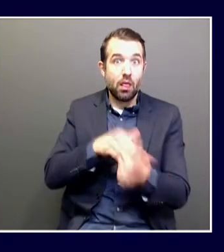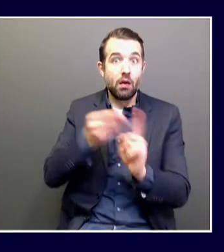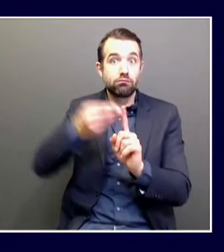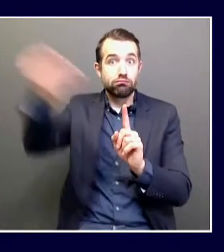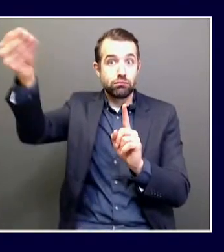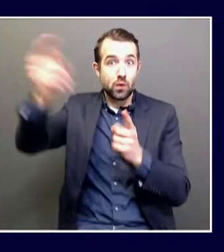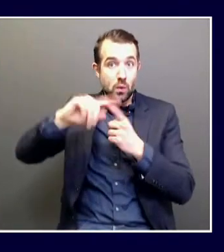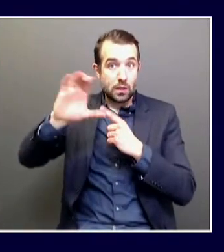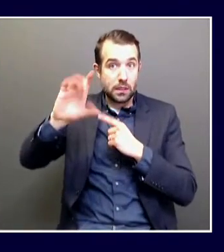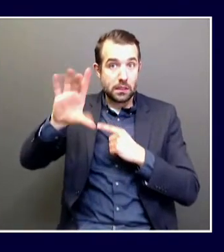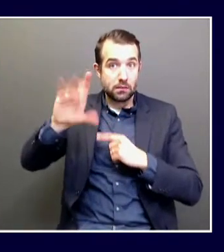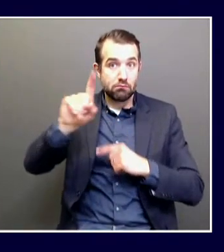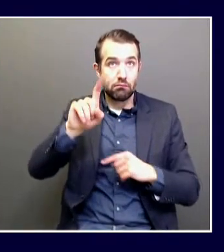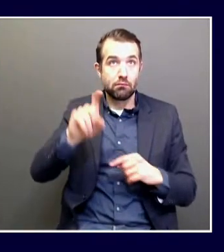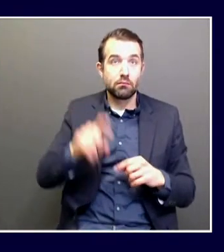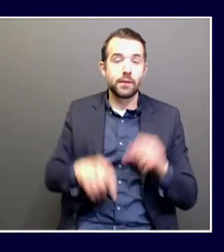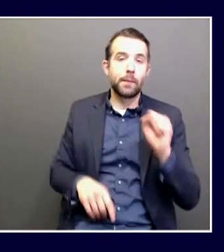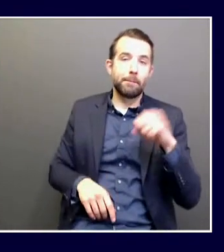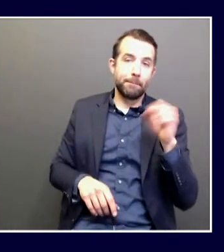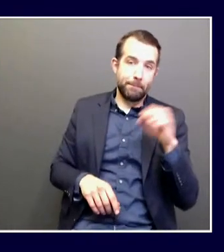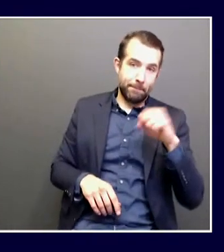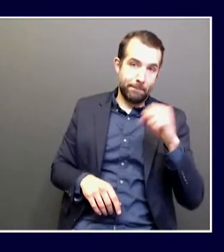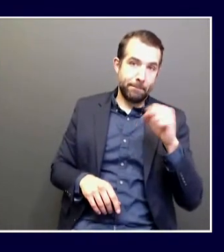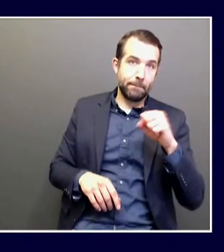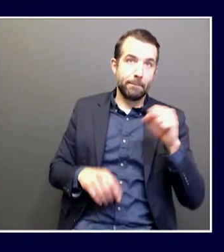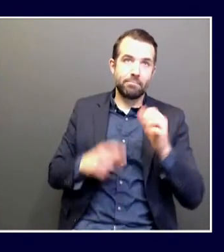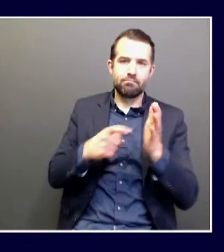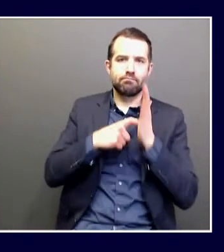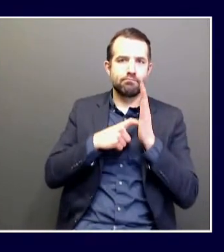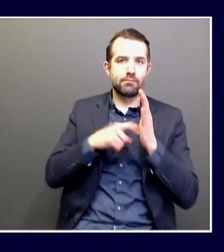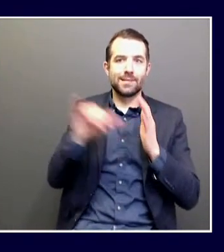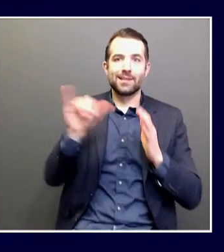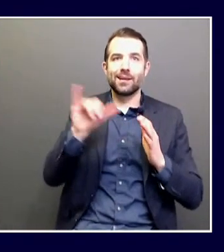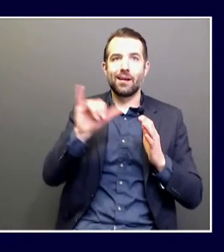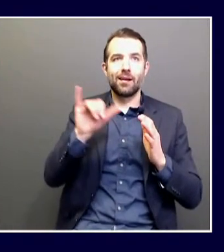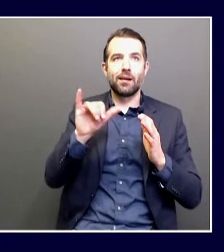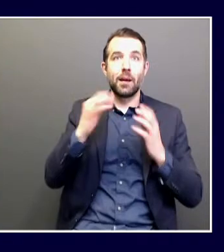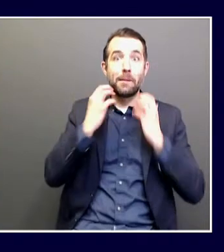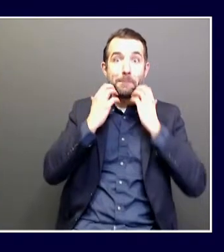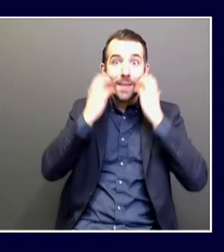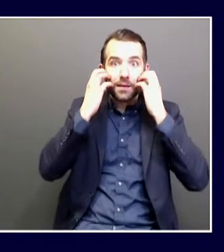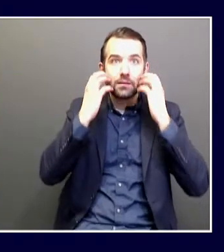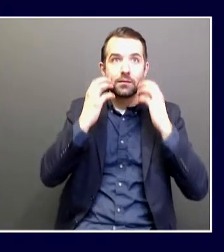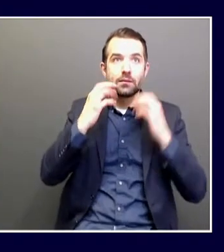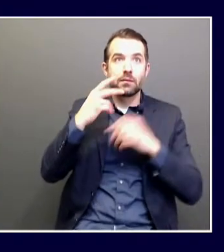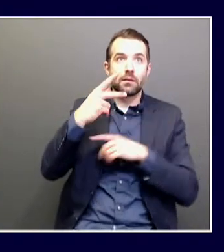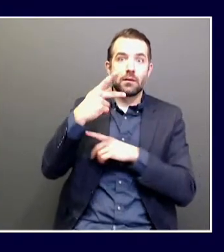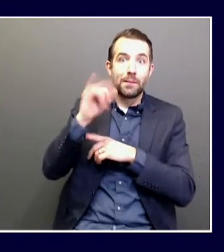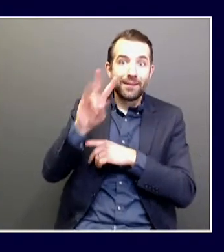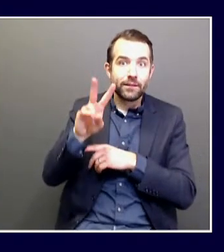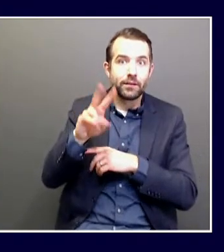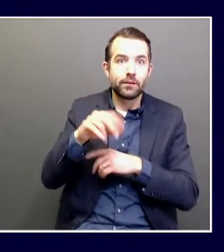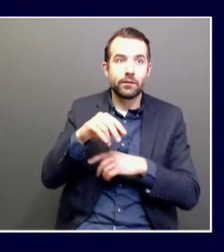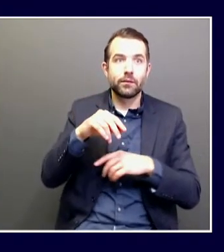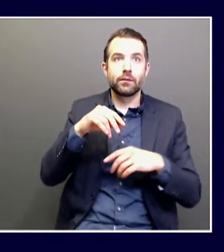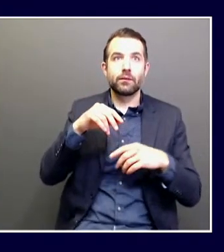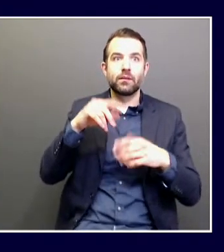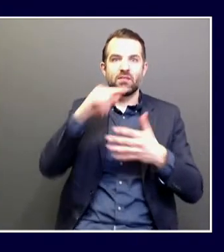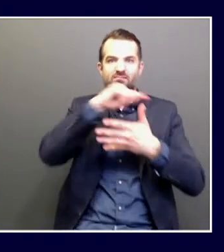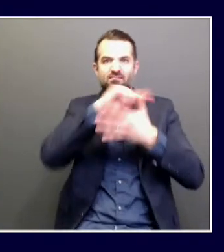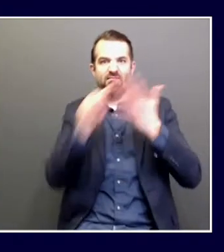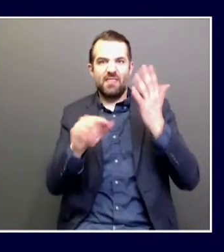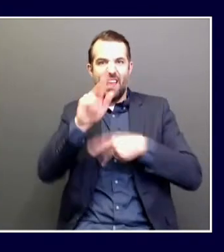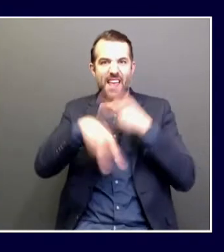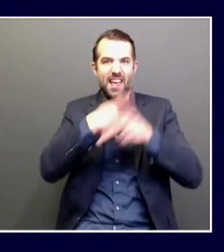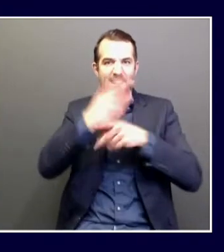required to report, no different from if it were measles, HIV, a number of other reportable conditions. Okay, so you have that included in